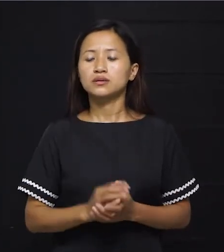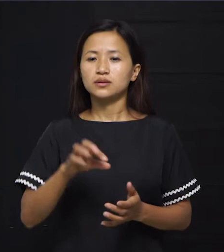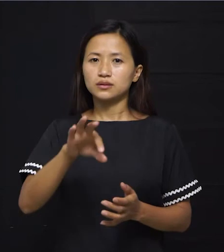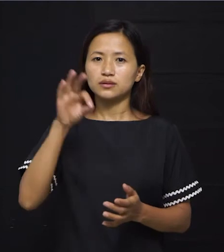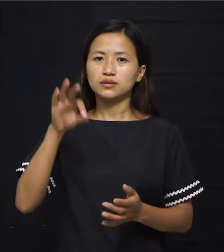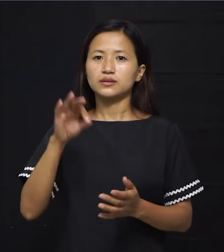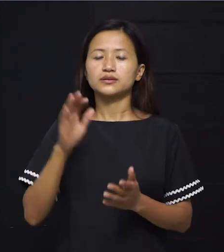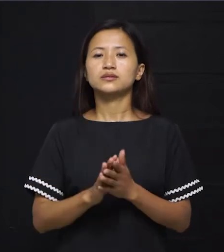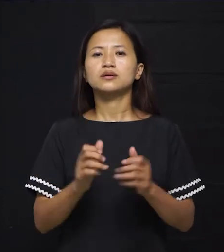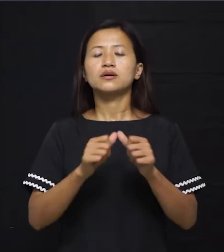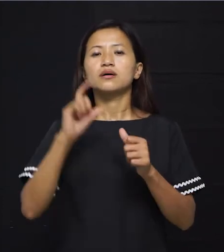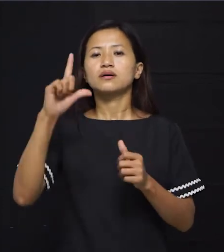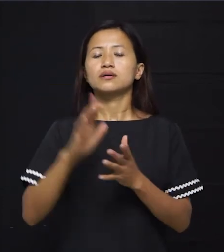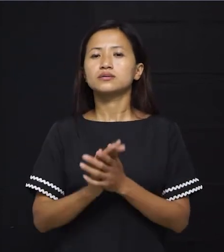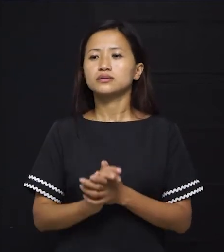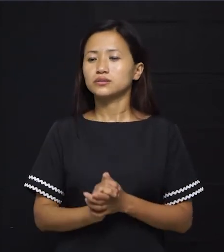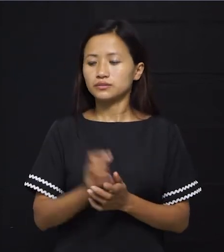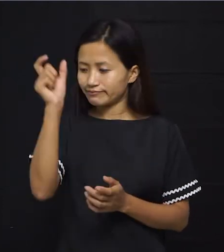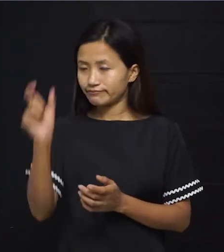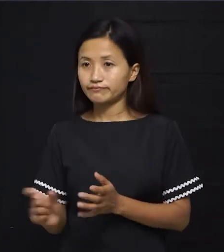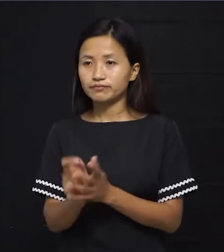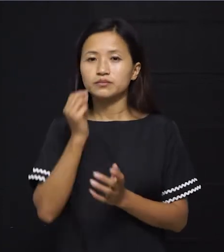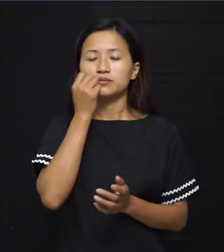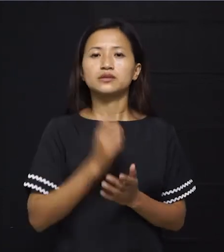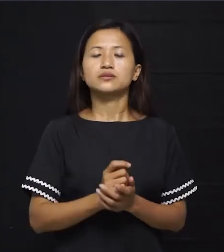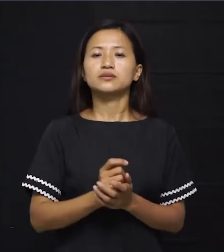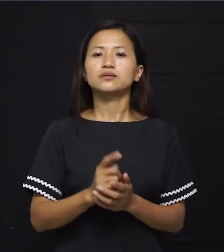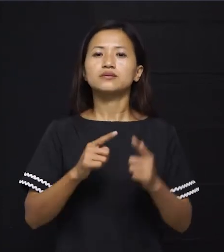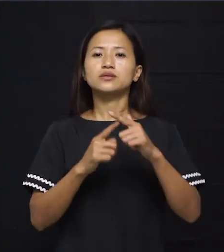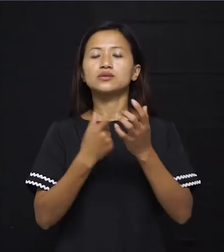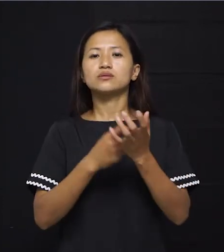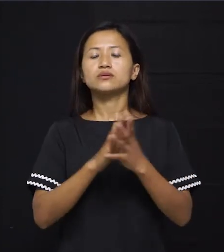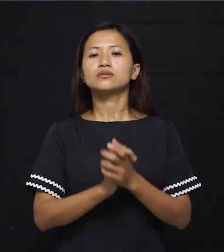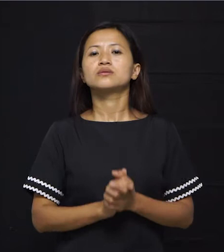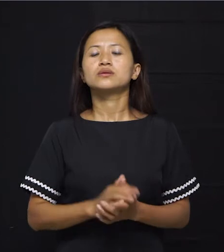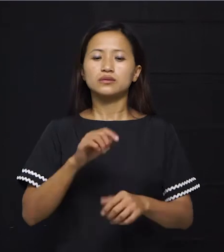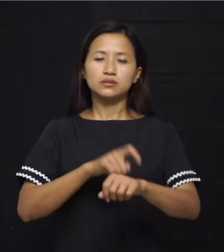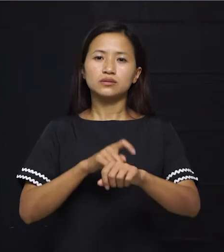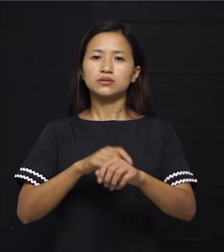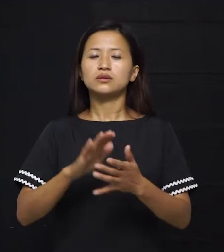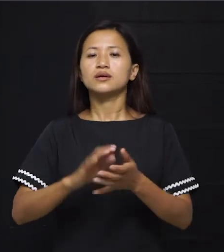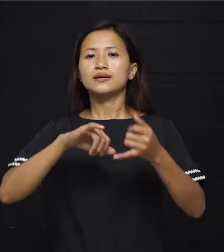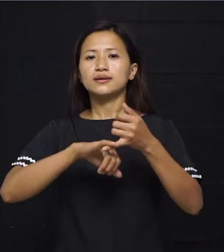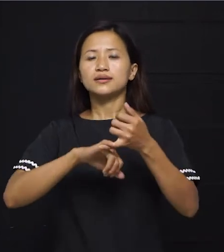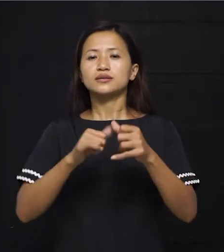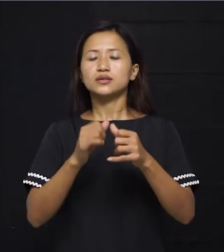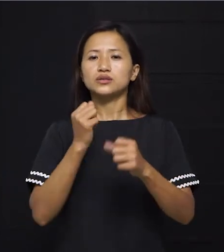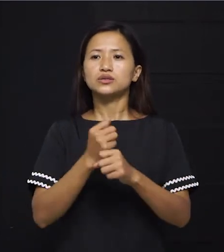elected Algu as the head panch. And so now it's the term for Sahu. It's time for Sahu to